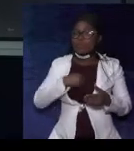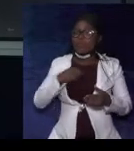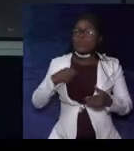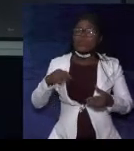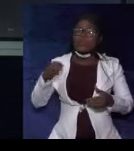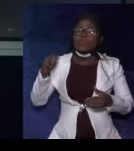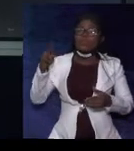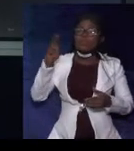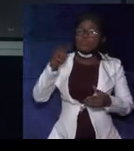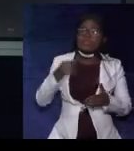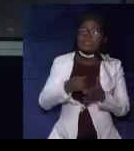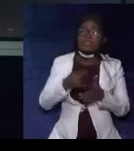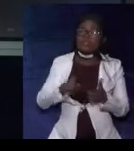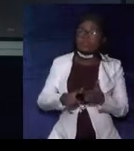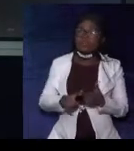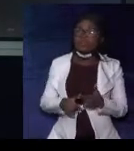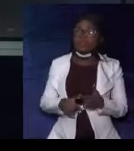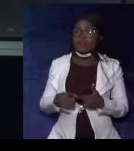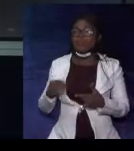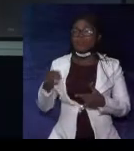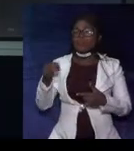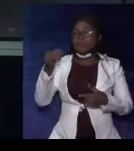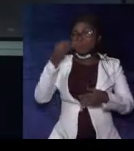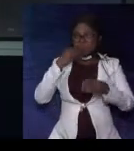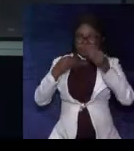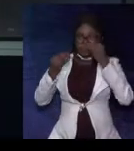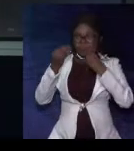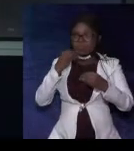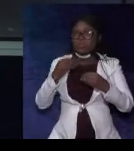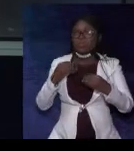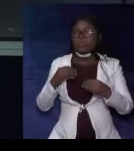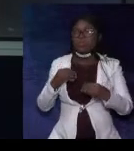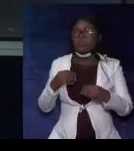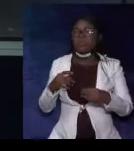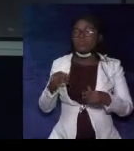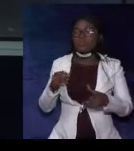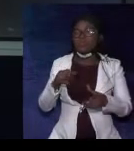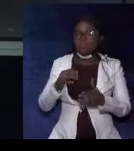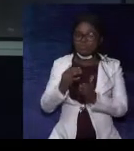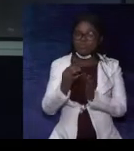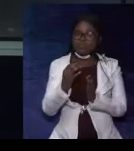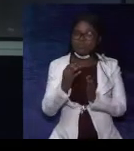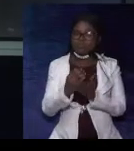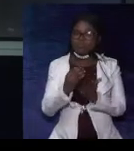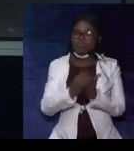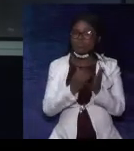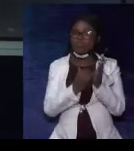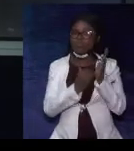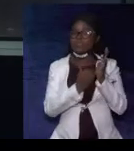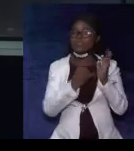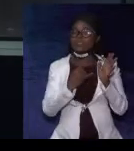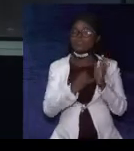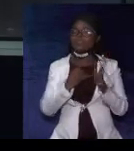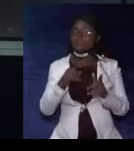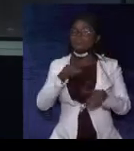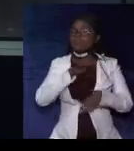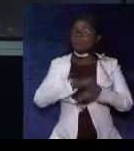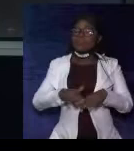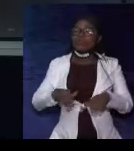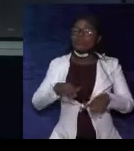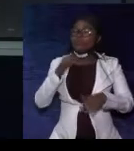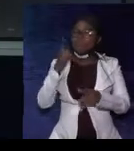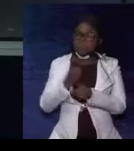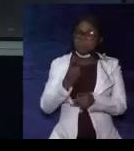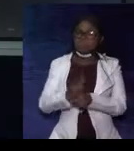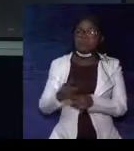it to record all farm produce eaten or used by the farmer. So you record it. You don't just use any of